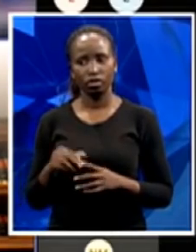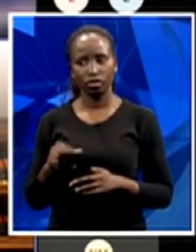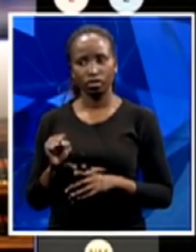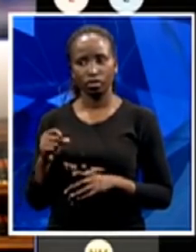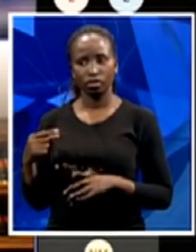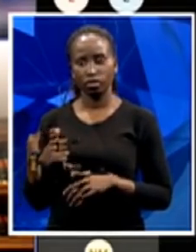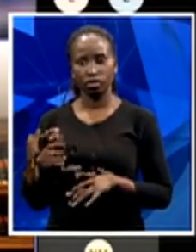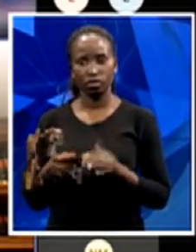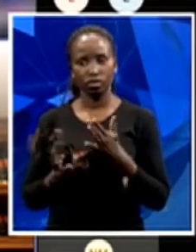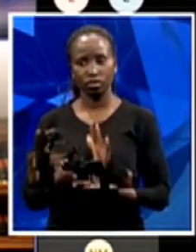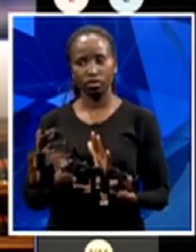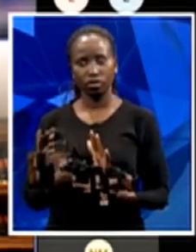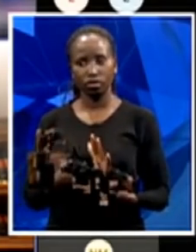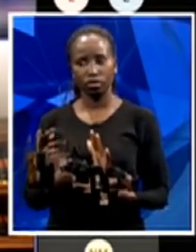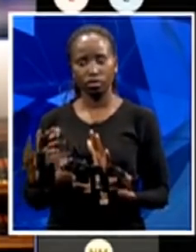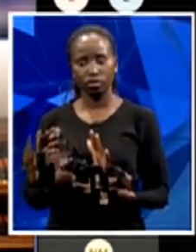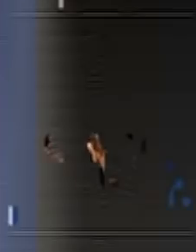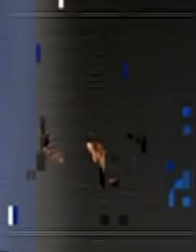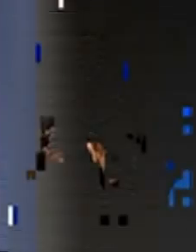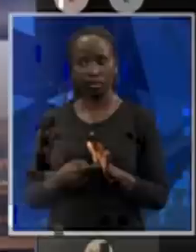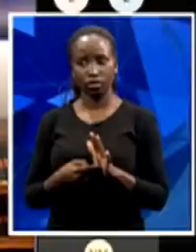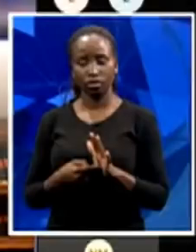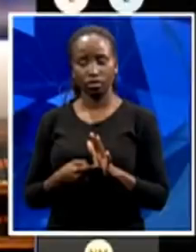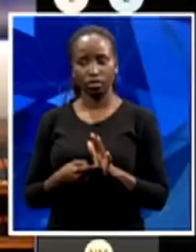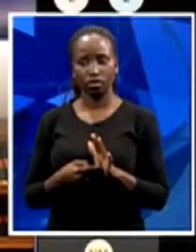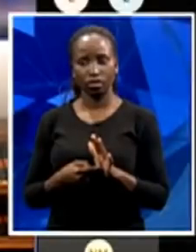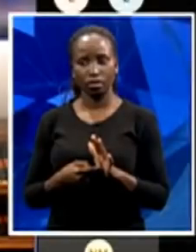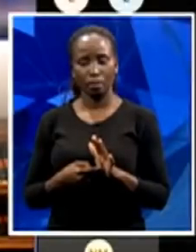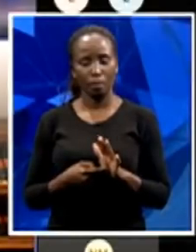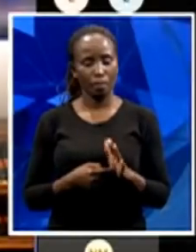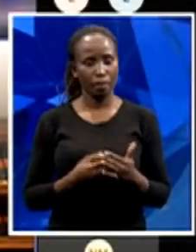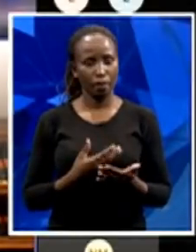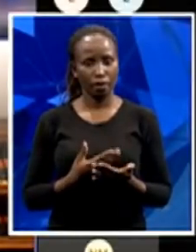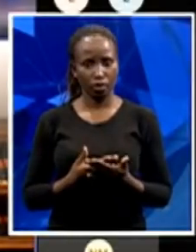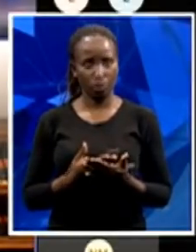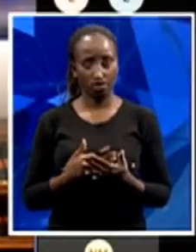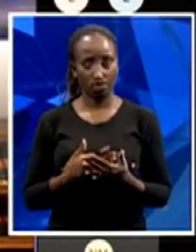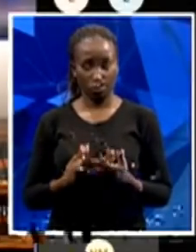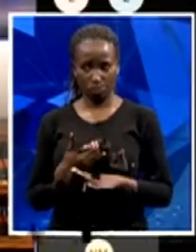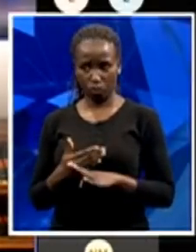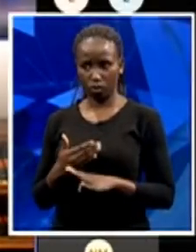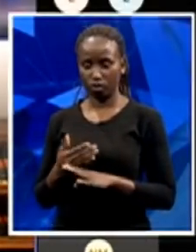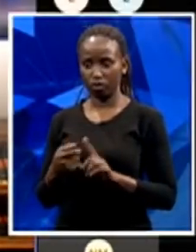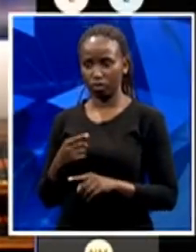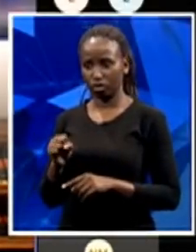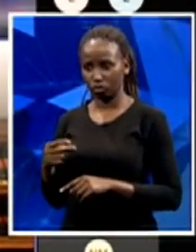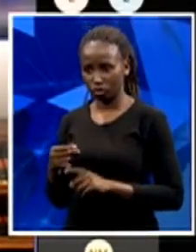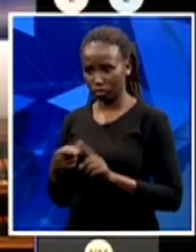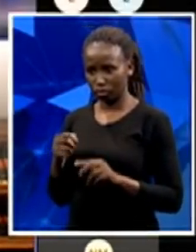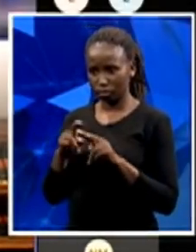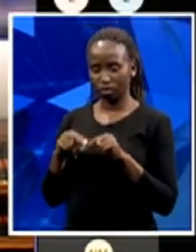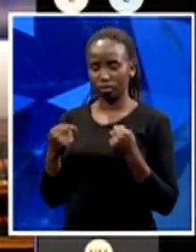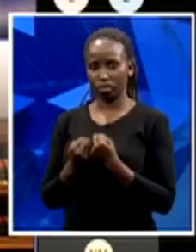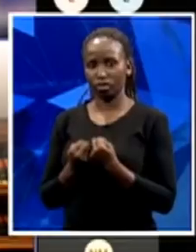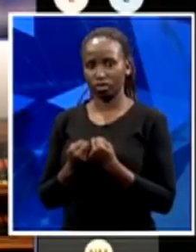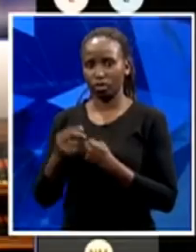him or her where necessary, and carry out the functions entrusted to the Secretary-General by the National Conference, the NEC, or the NWC, and shall